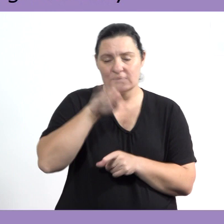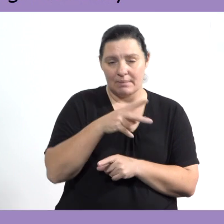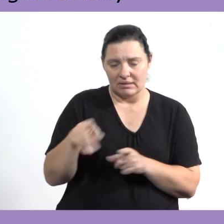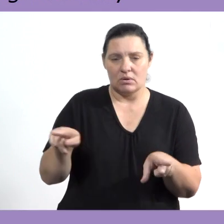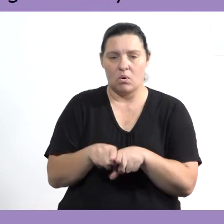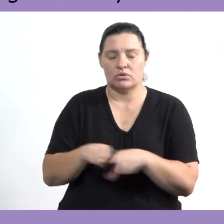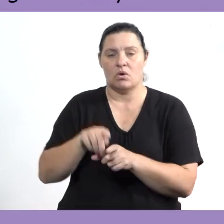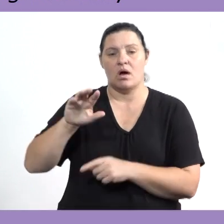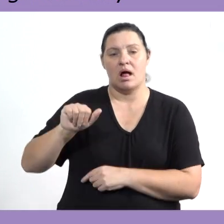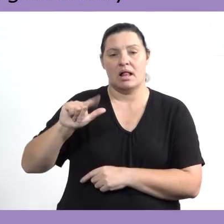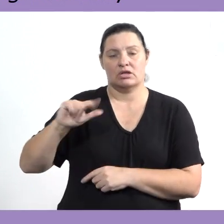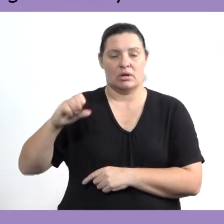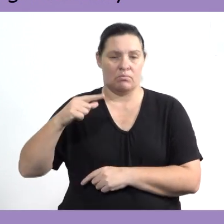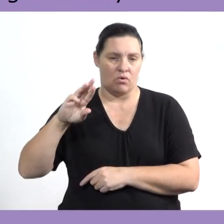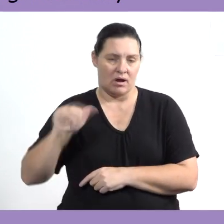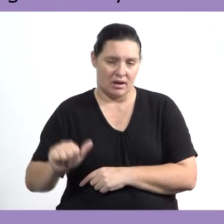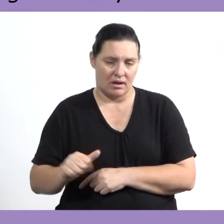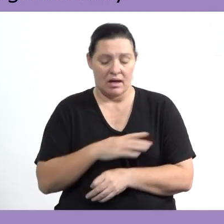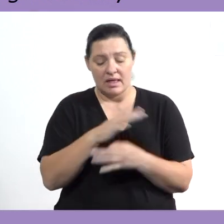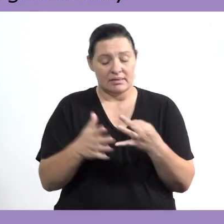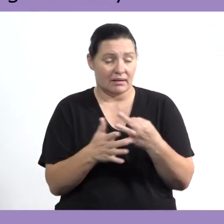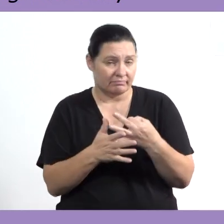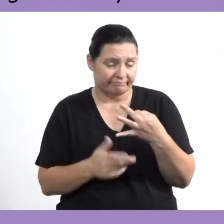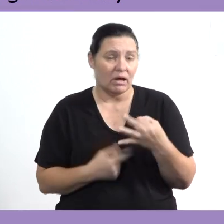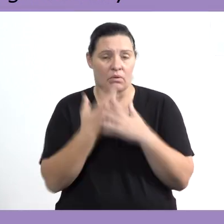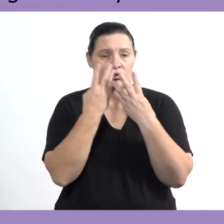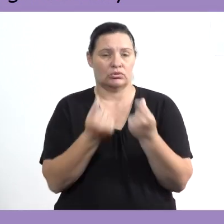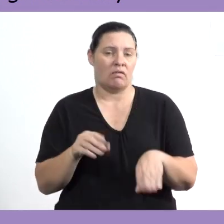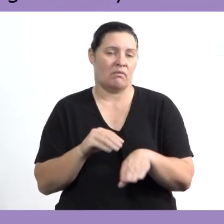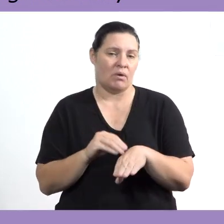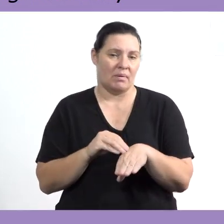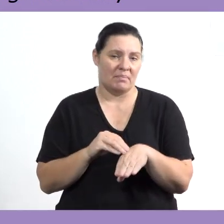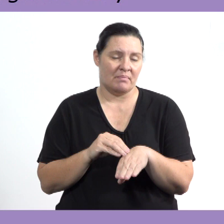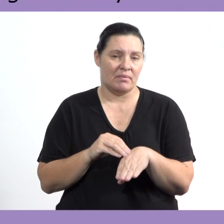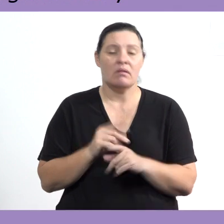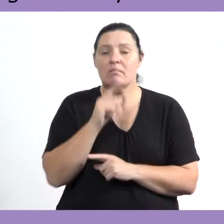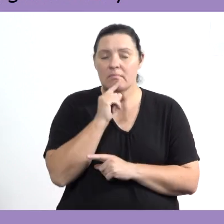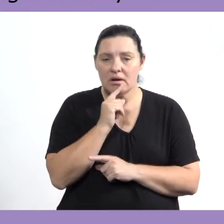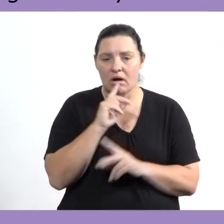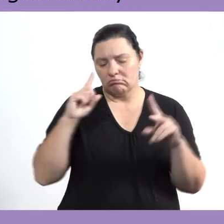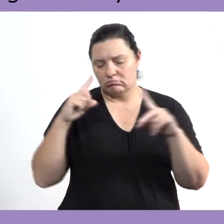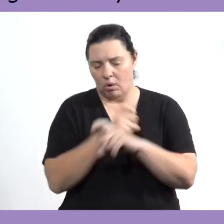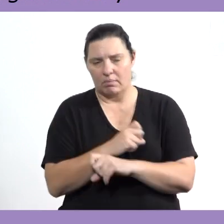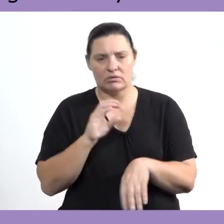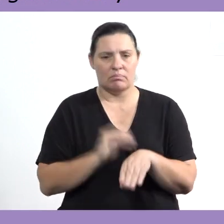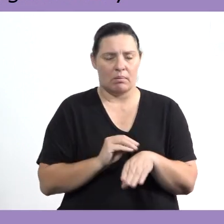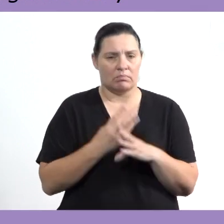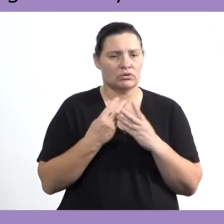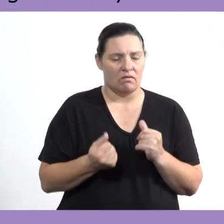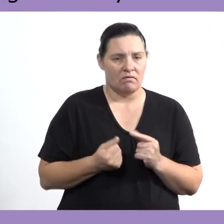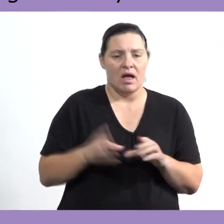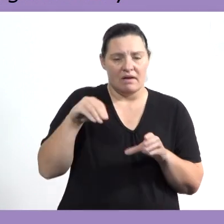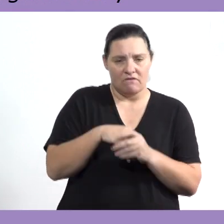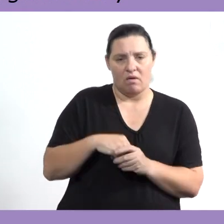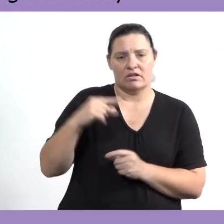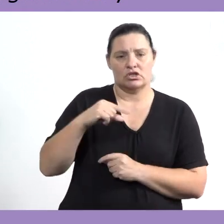in tables and algebraically. Then we are going to be solving problems where we are going to solve for complex problems